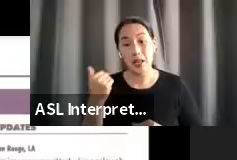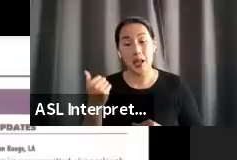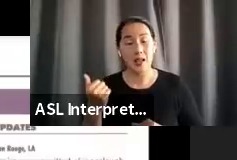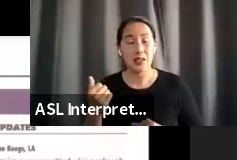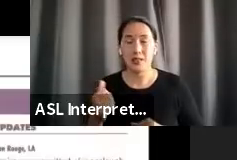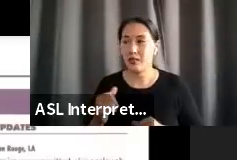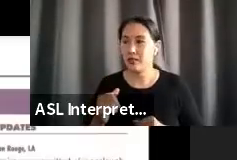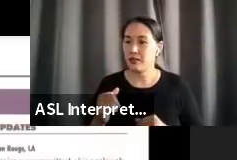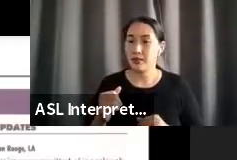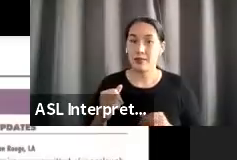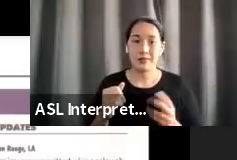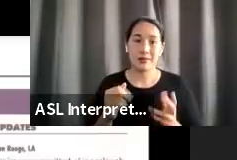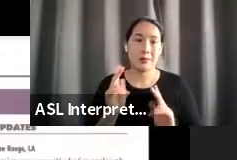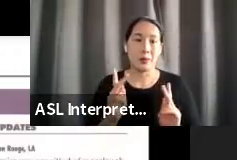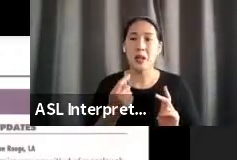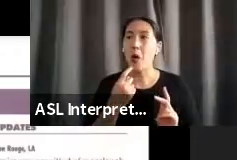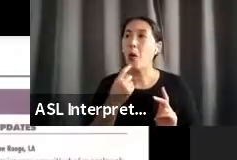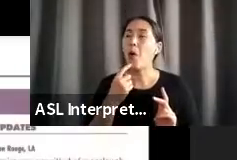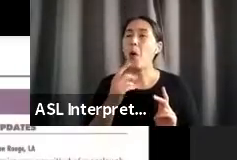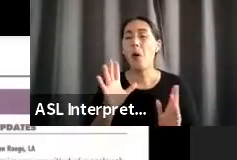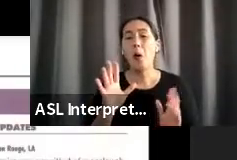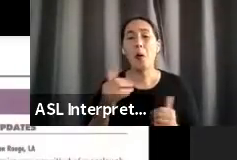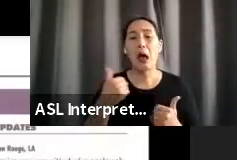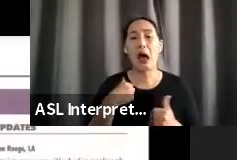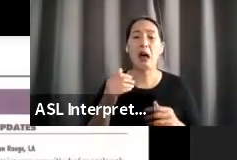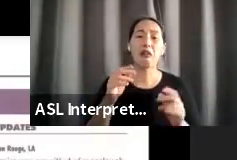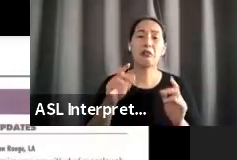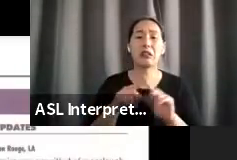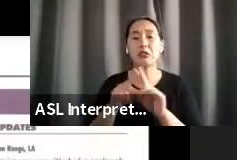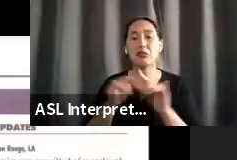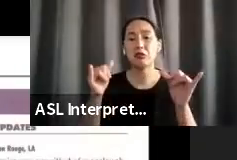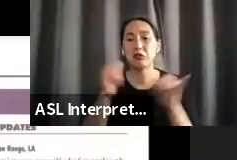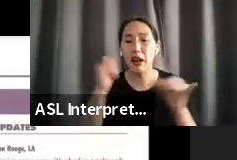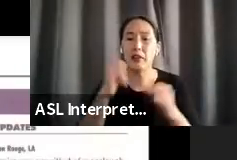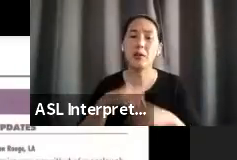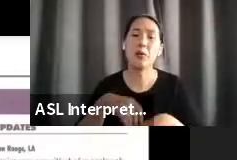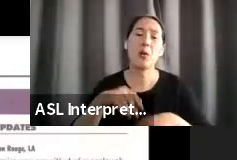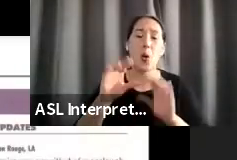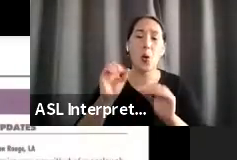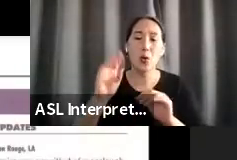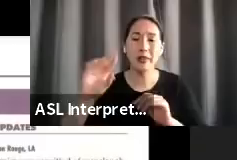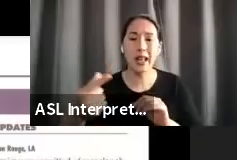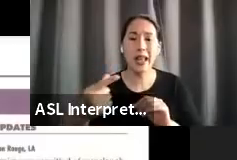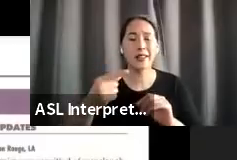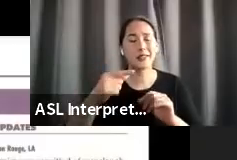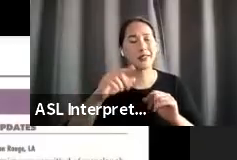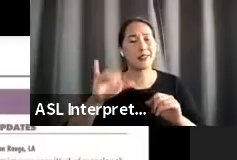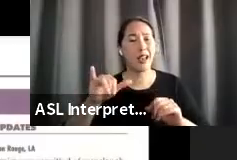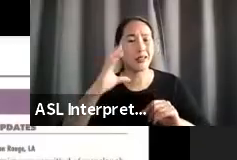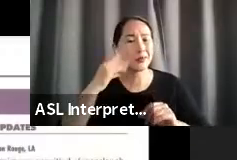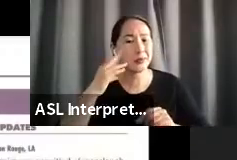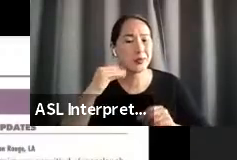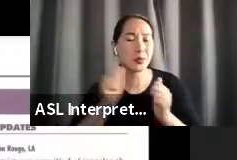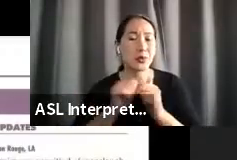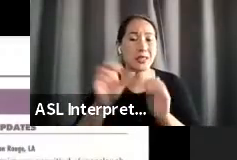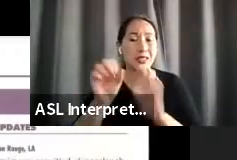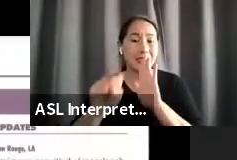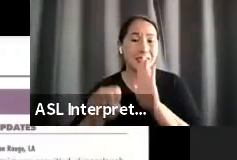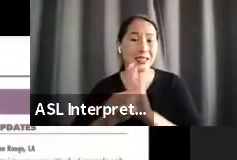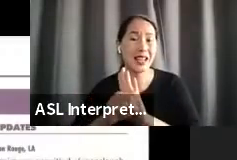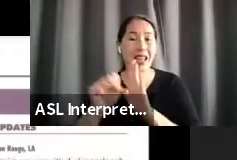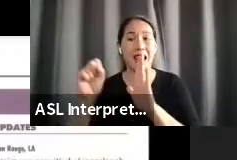say, well, you have kind of the radical organizations that deal with state violence, and then you have kind of the more, liberal